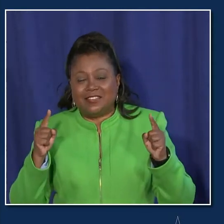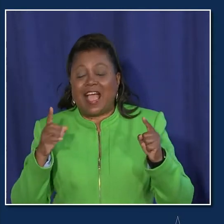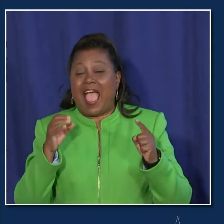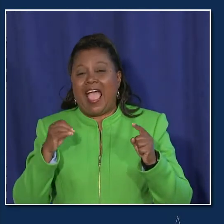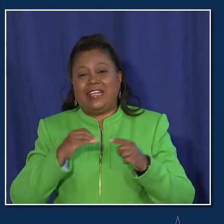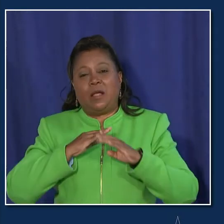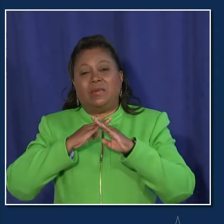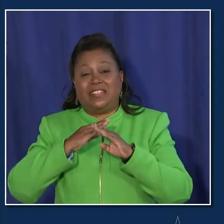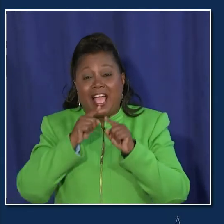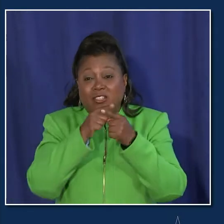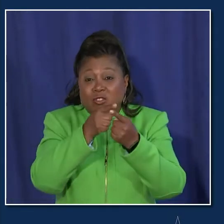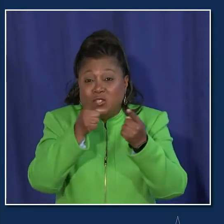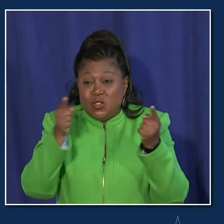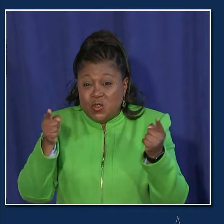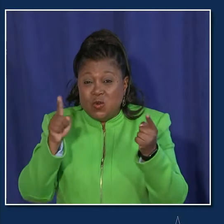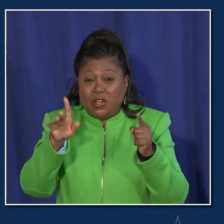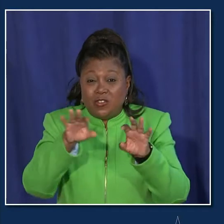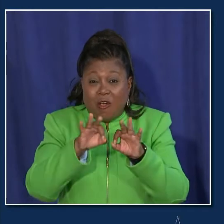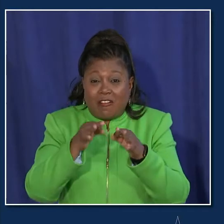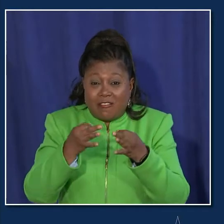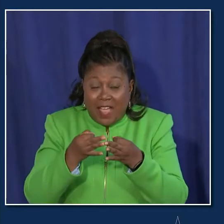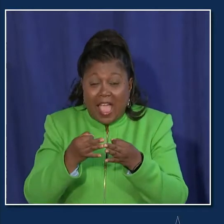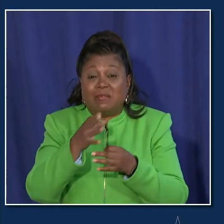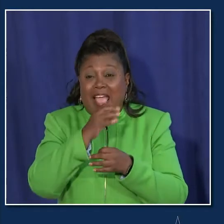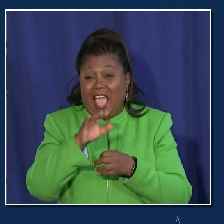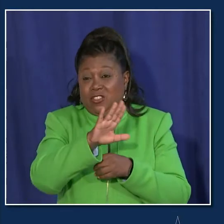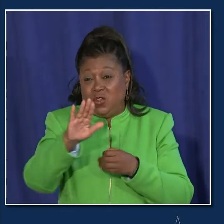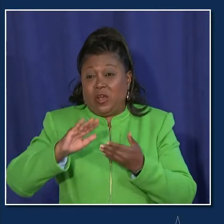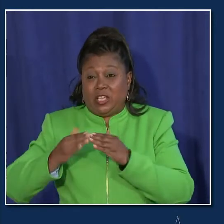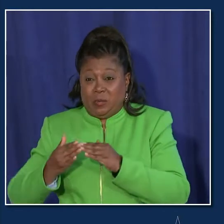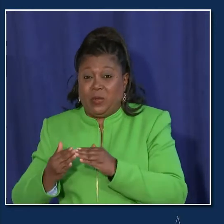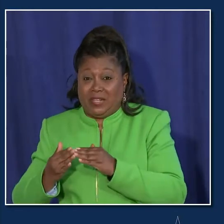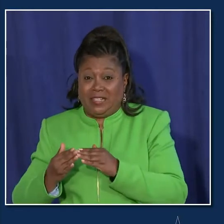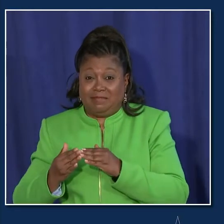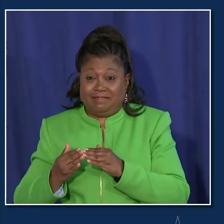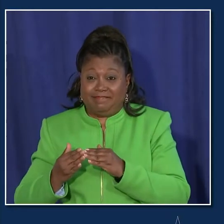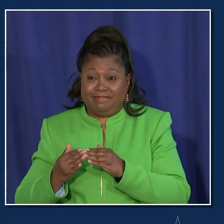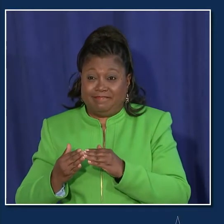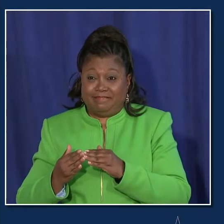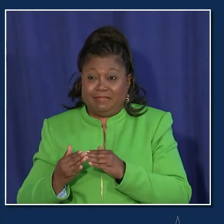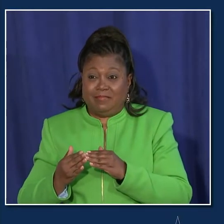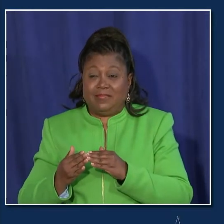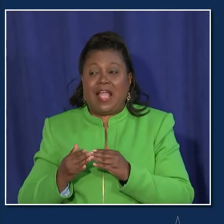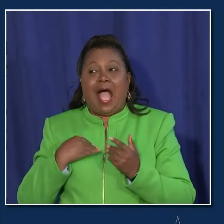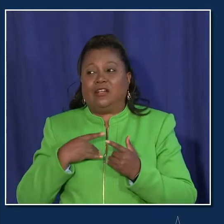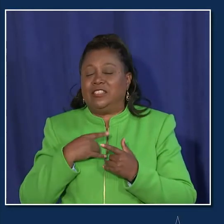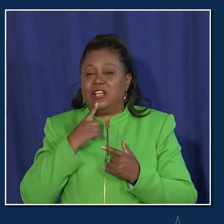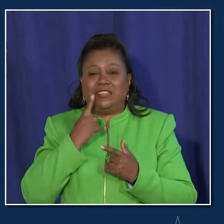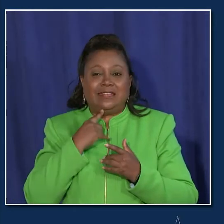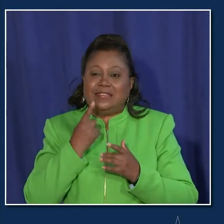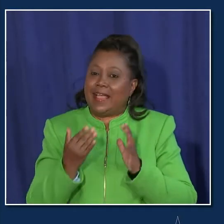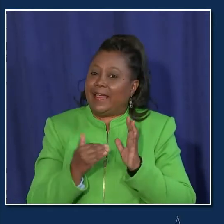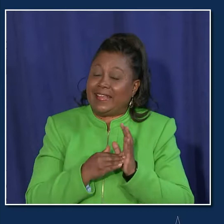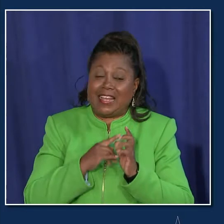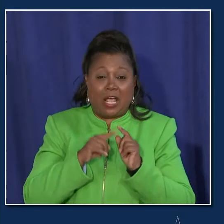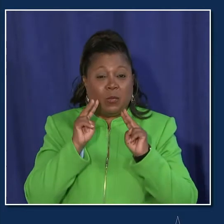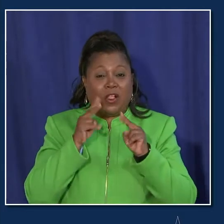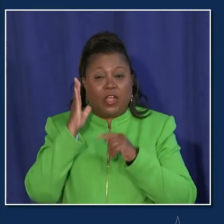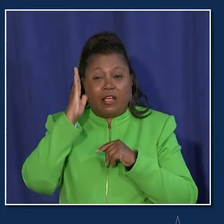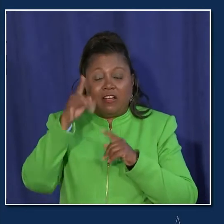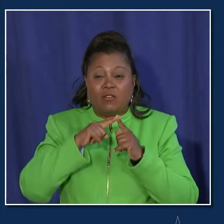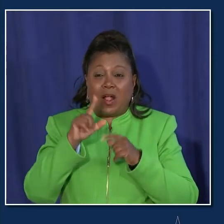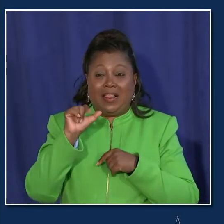and it protects you, your family, and your community. I'll just reiterate, as we look ahead